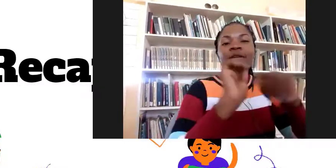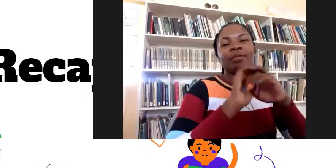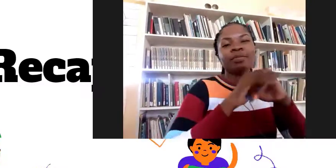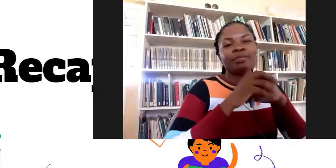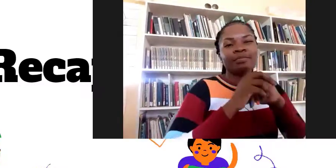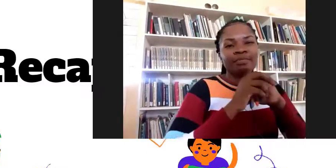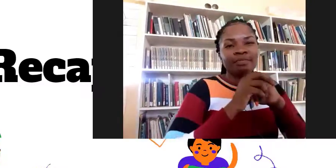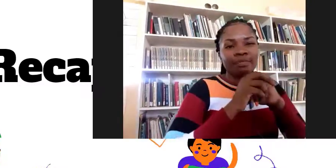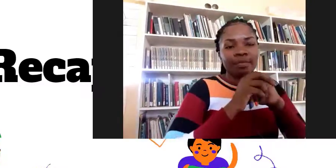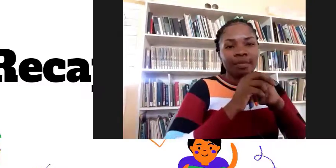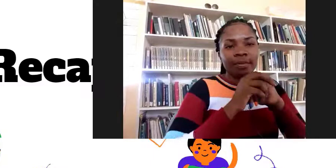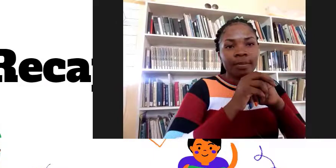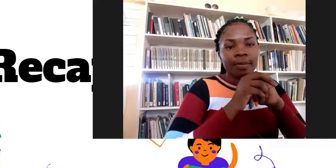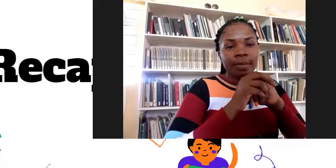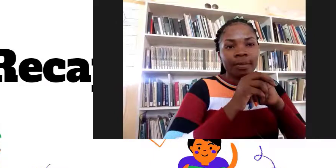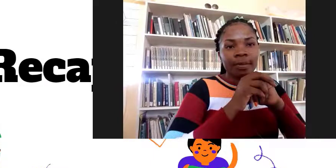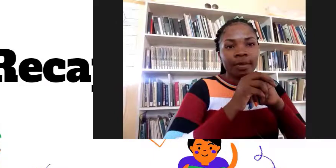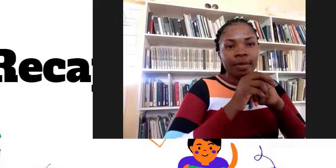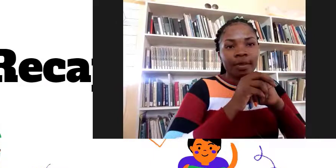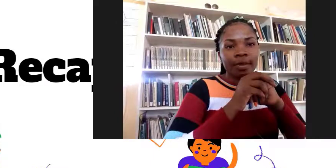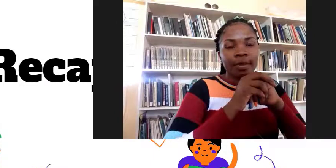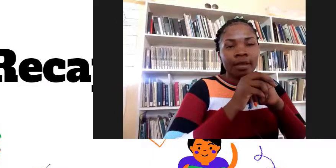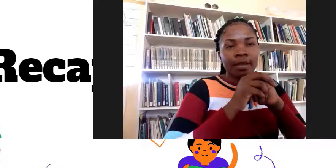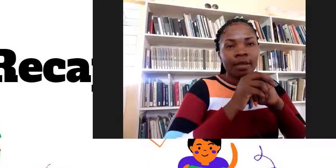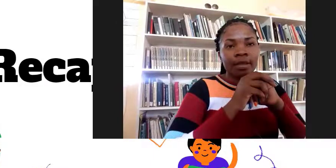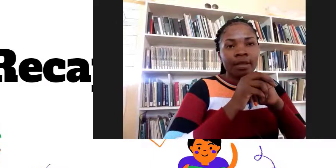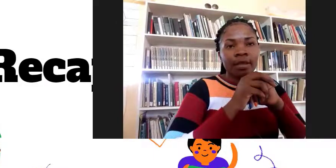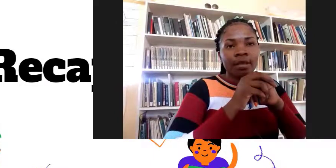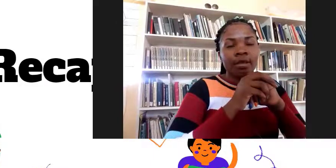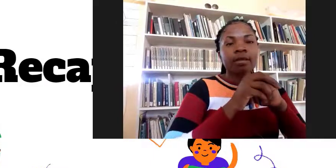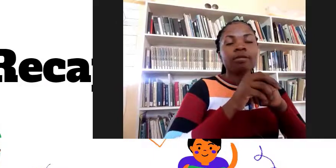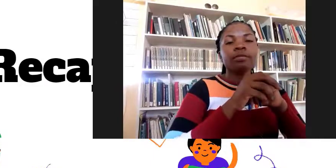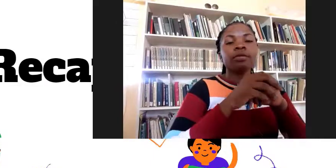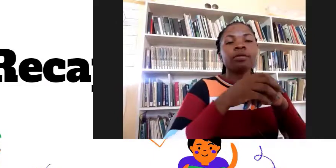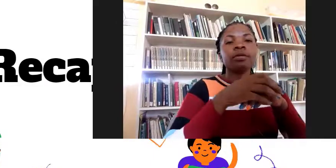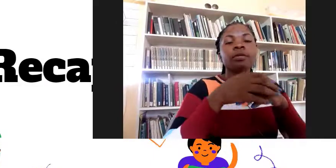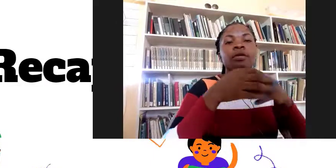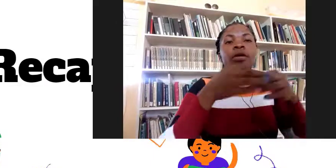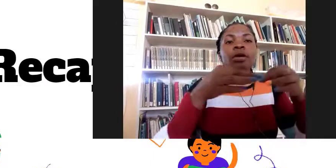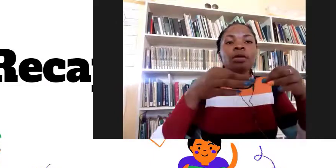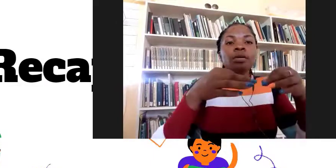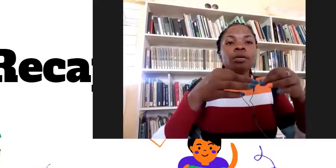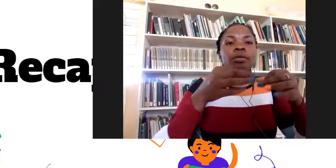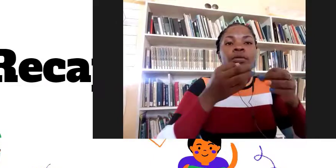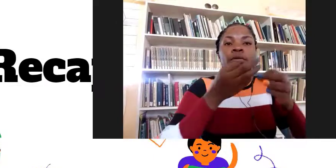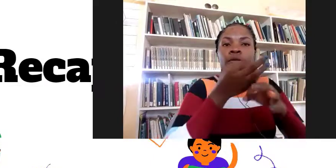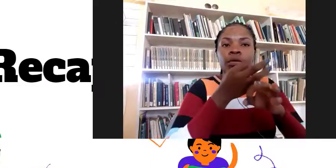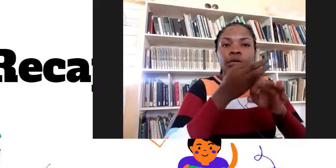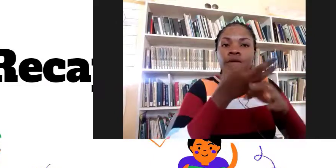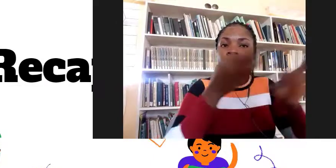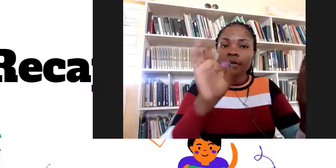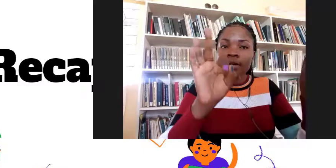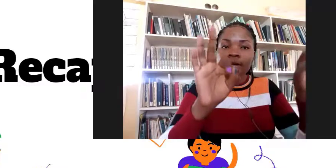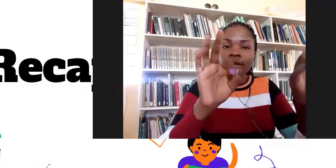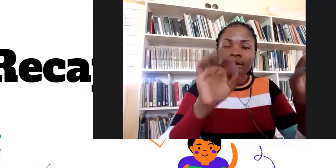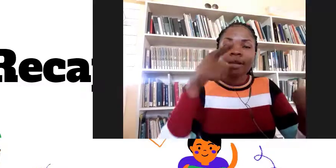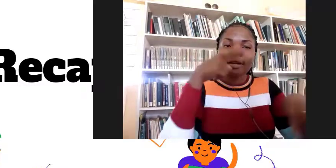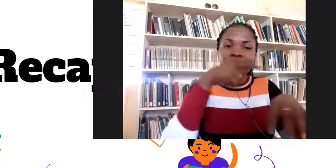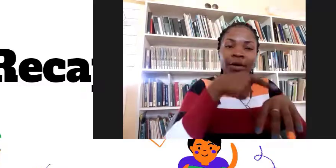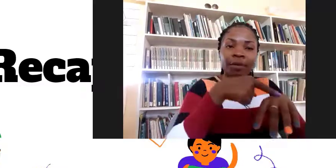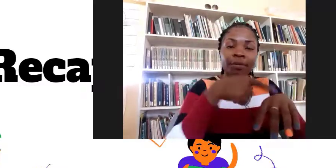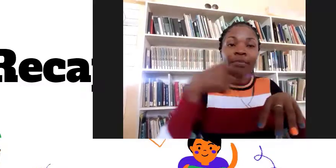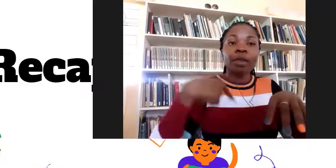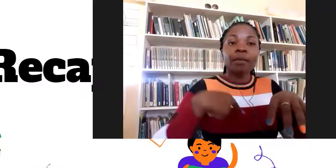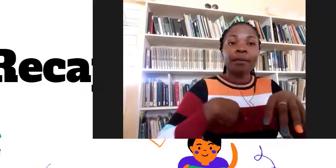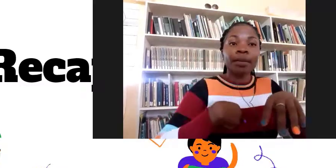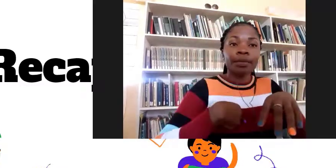During your leisure time or during your free time, I want you also to try a number